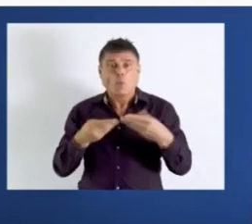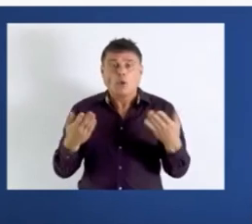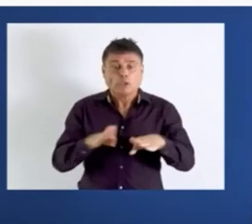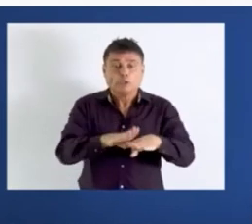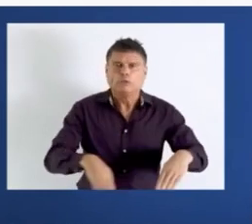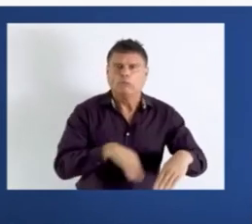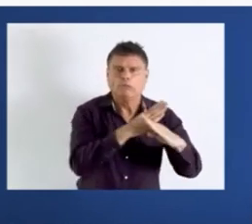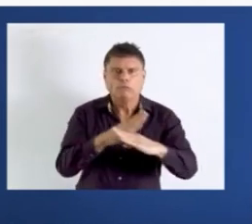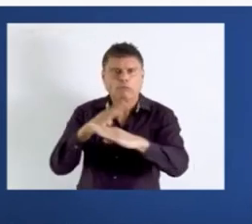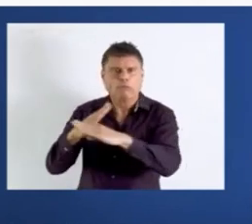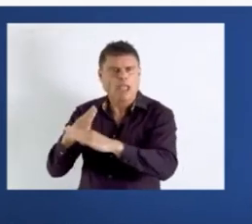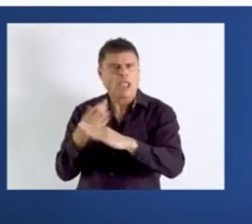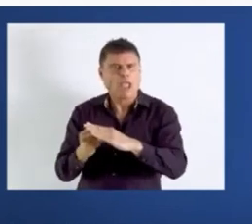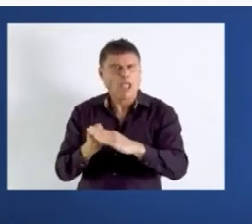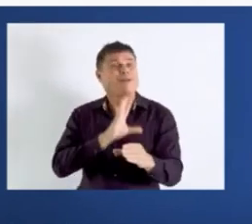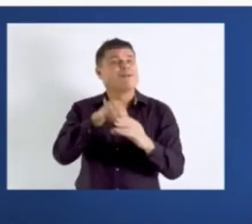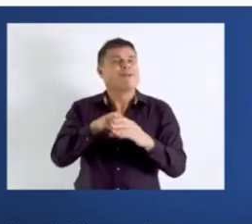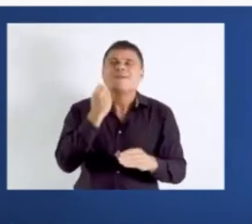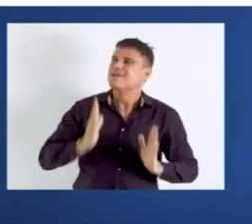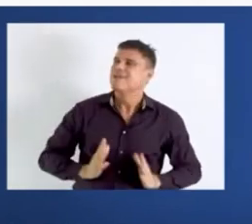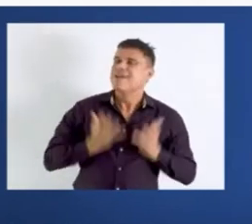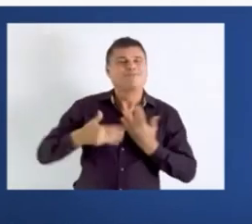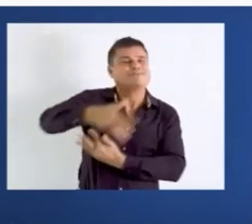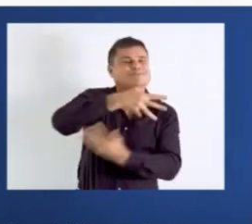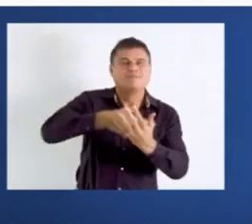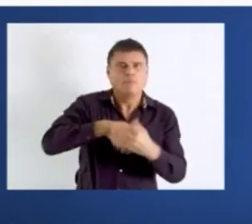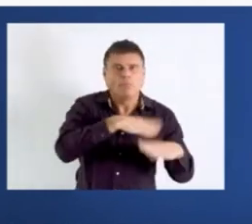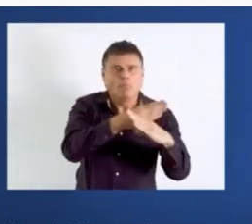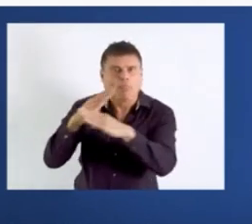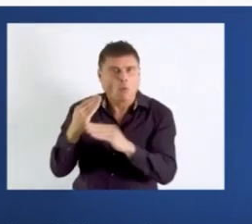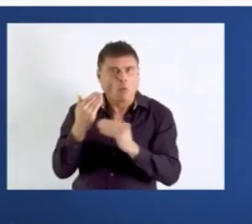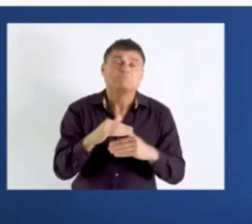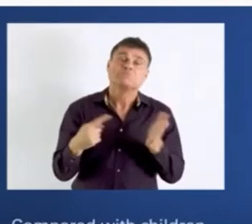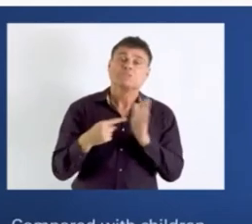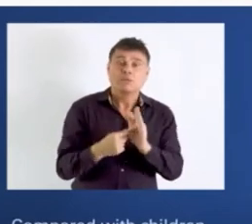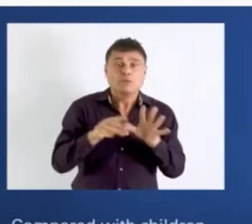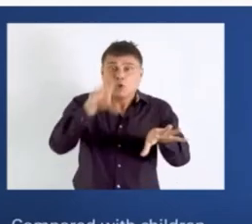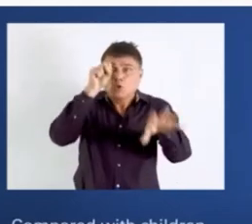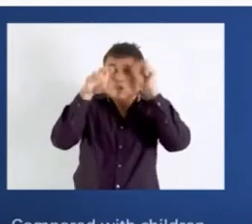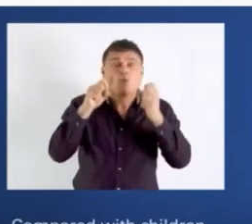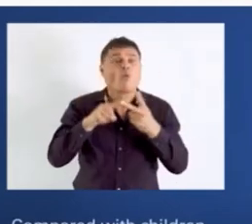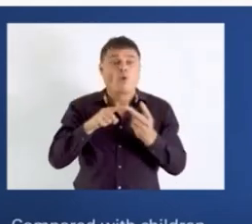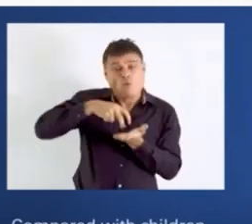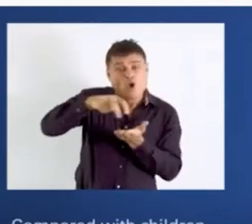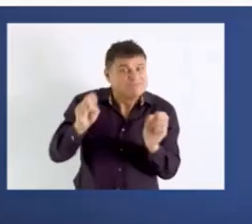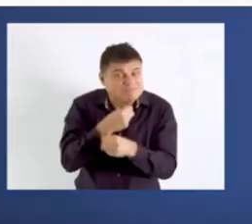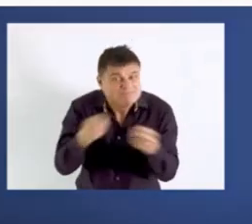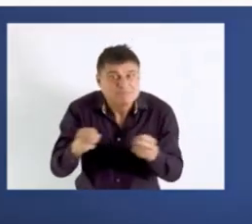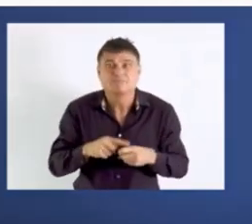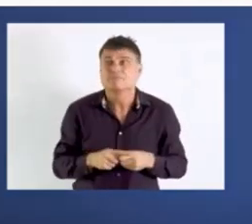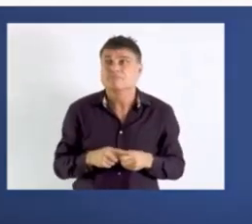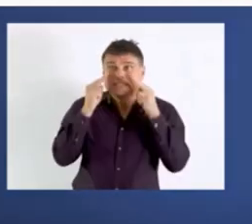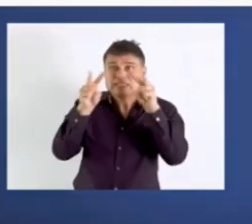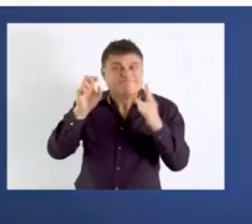focus on difficulties that children might have in performing some daily activities, like learning,